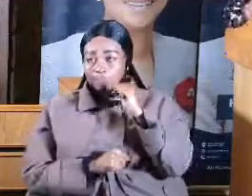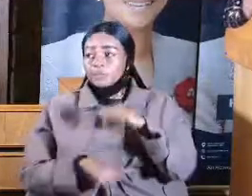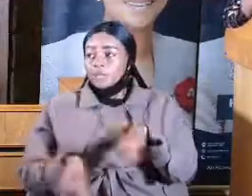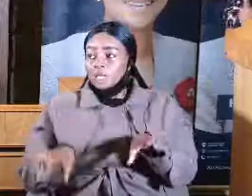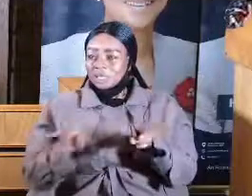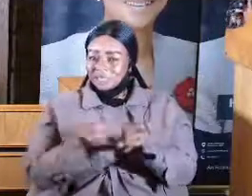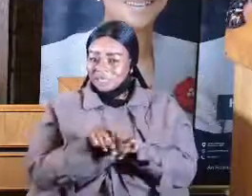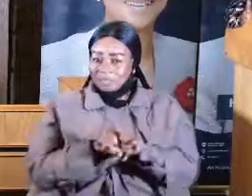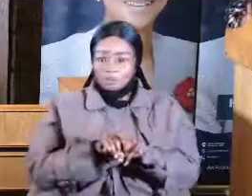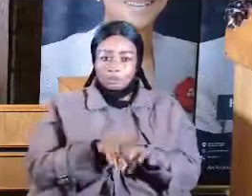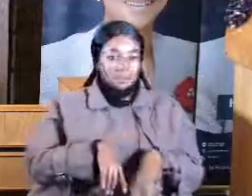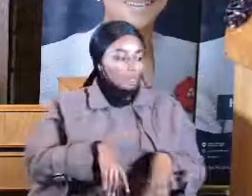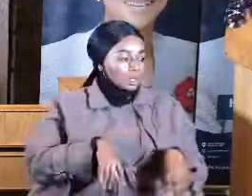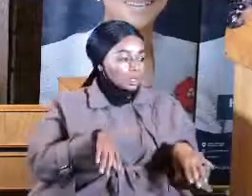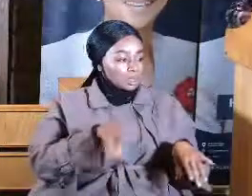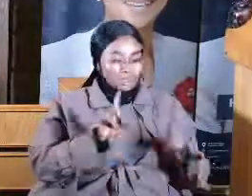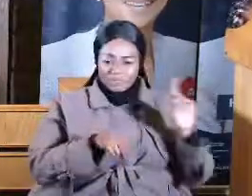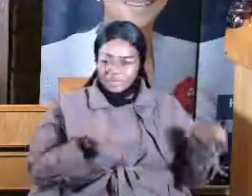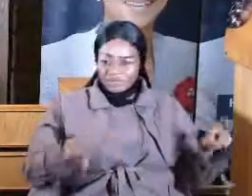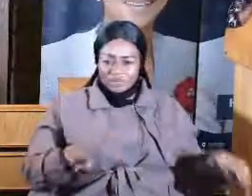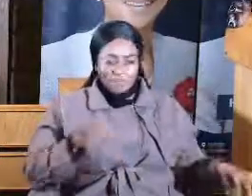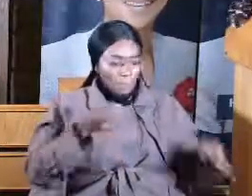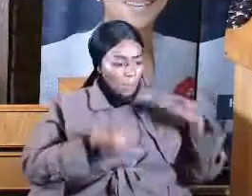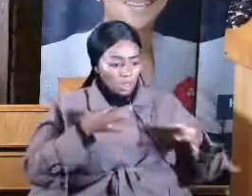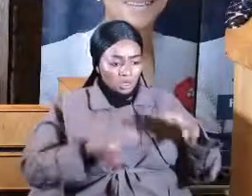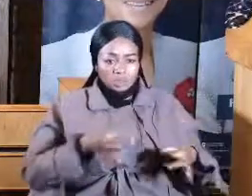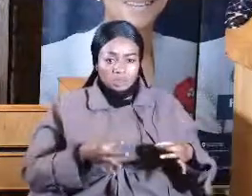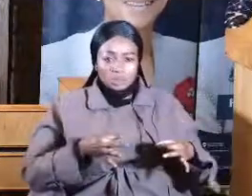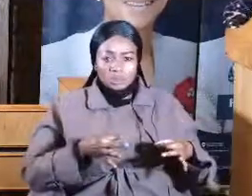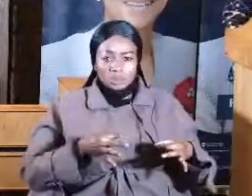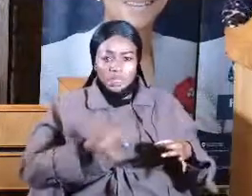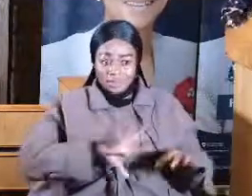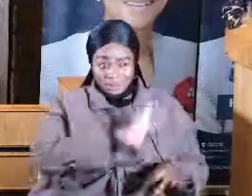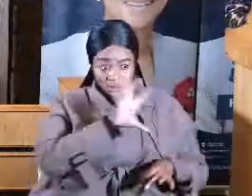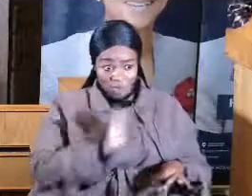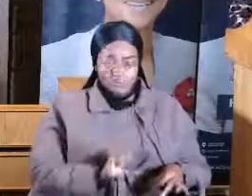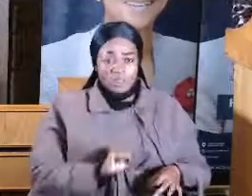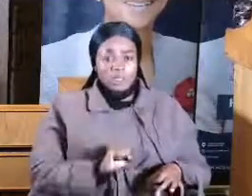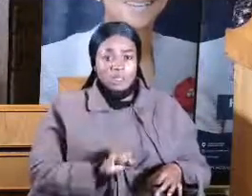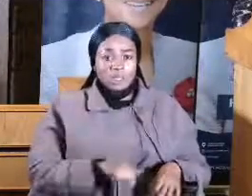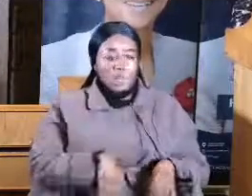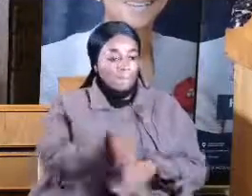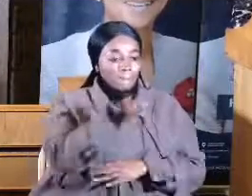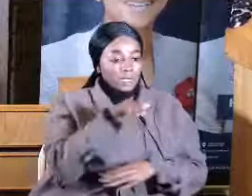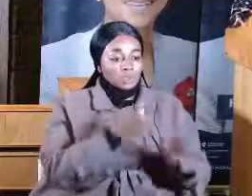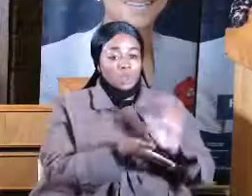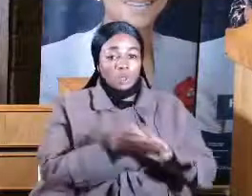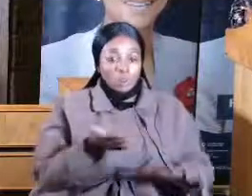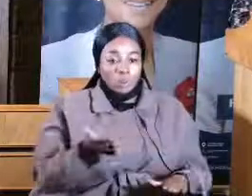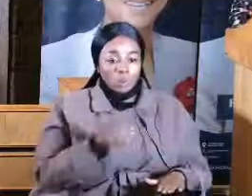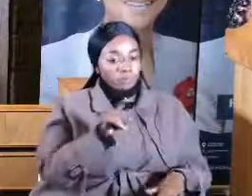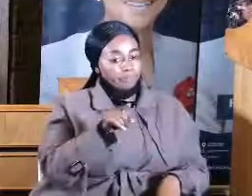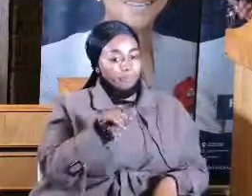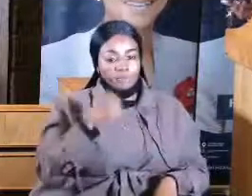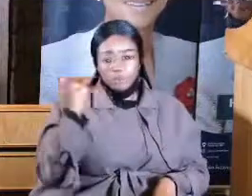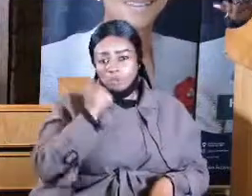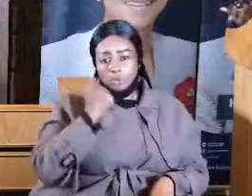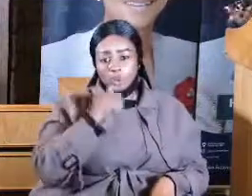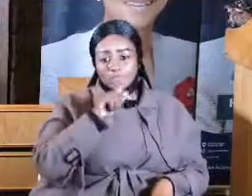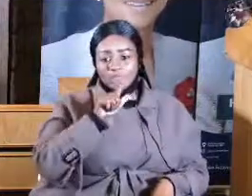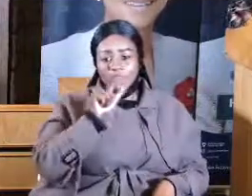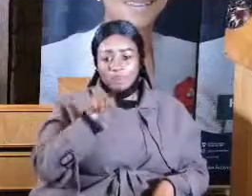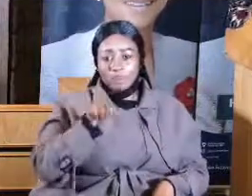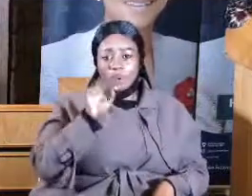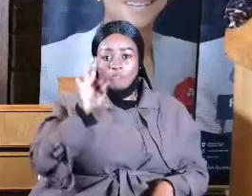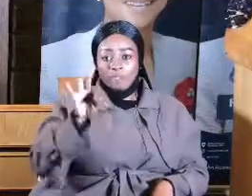white monopoly capital forces that are still playing out their space in the country. The banks, when you go there, they tell you you need a balance sheet of 7.3 million